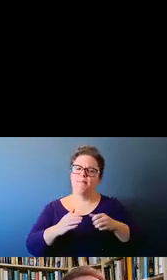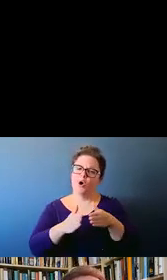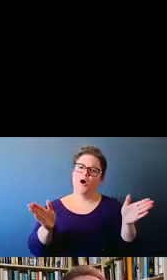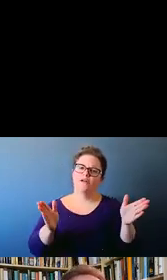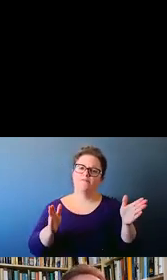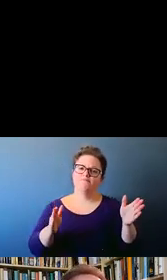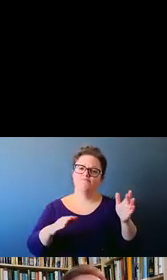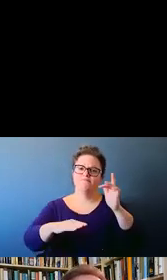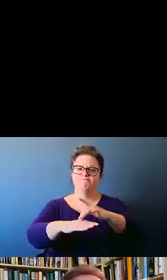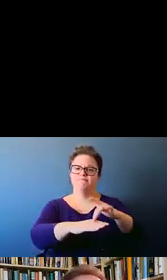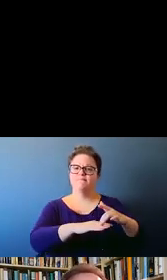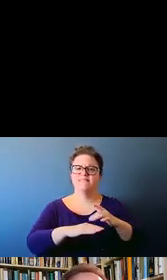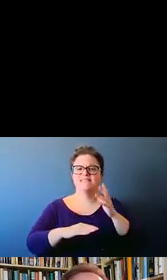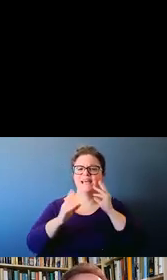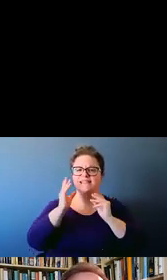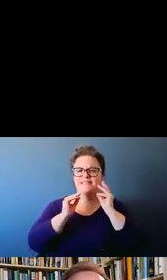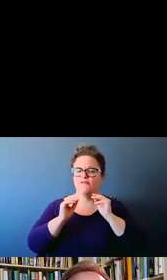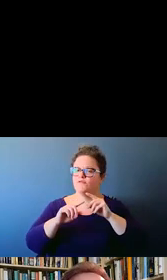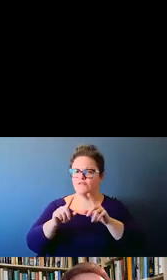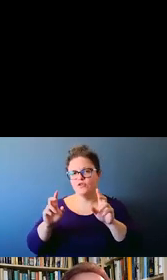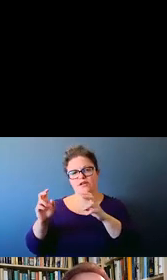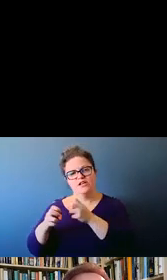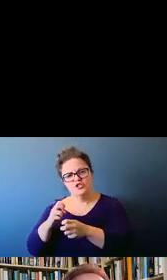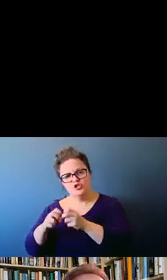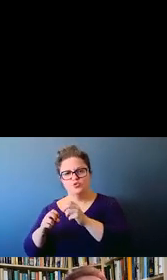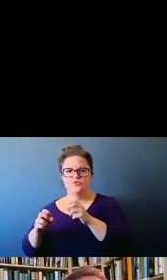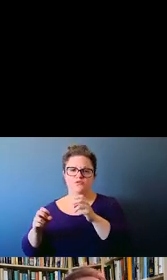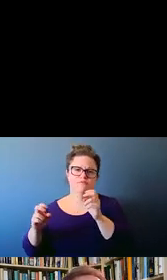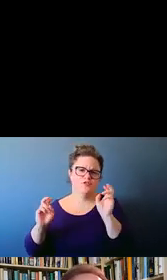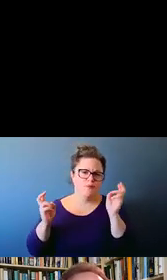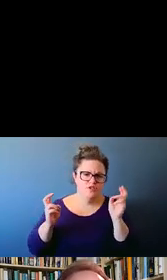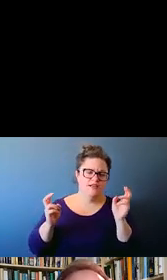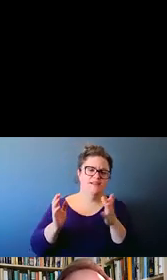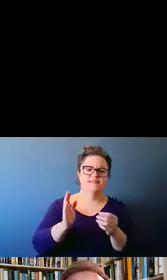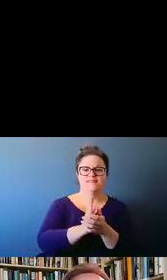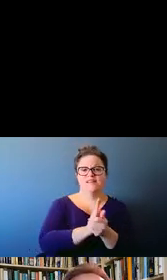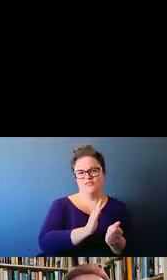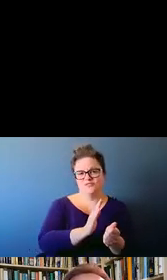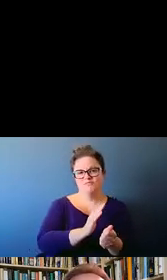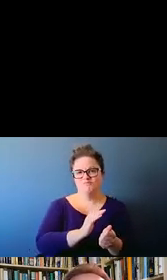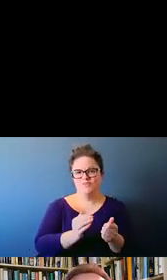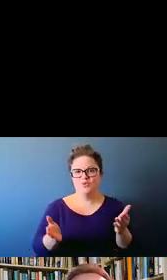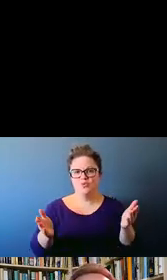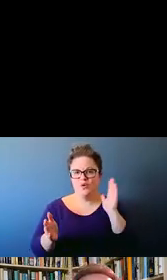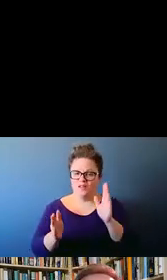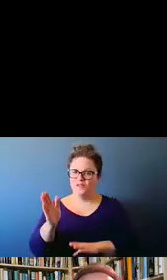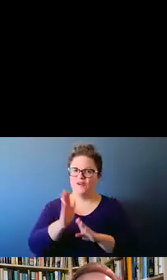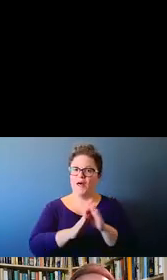taste of the kinds of issues, subjects, problems, and skills that you'll develop as an art